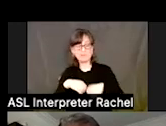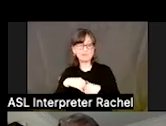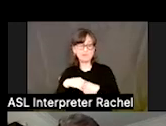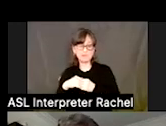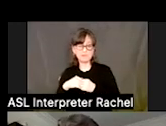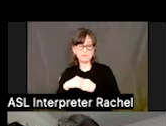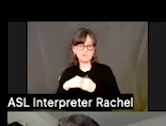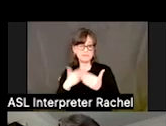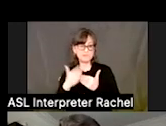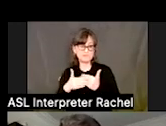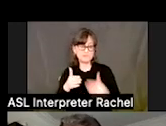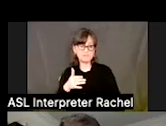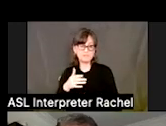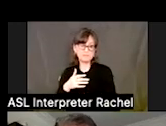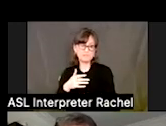Next slide, please.